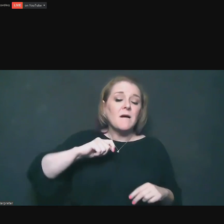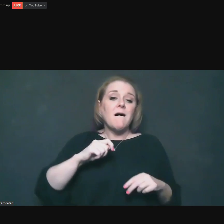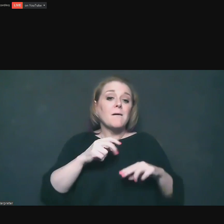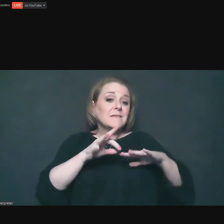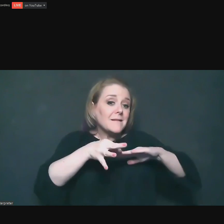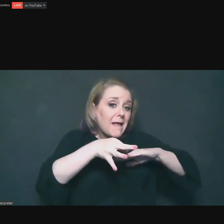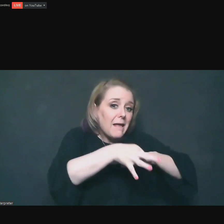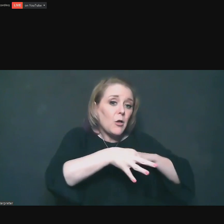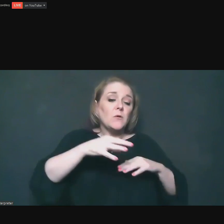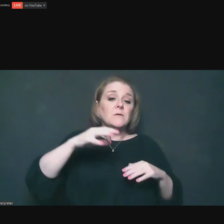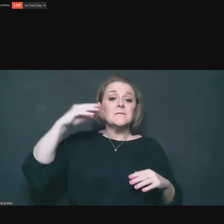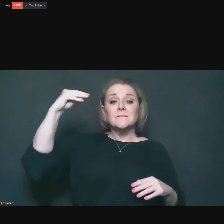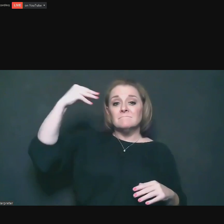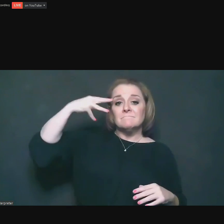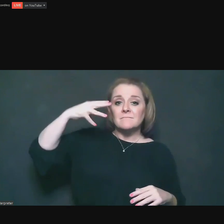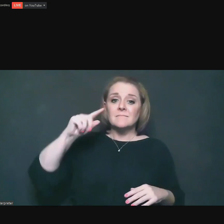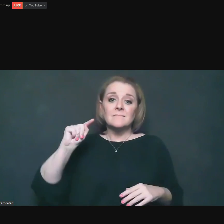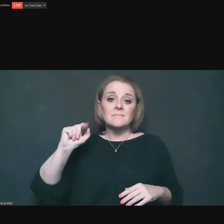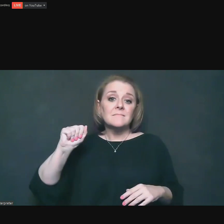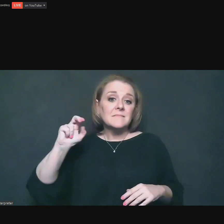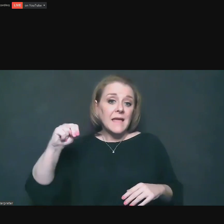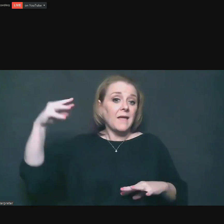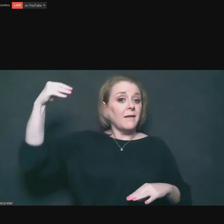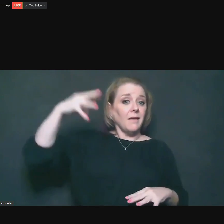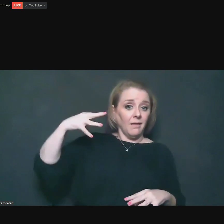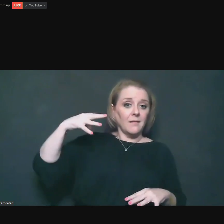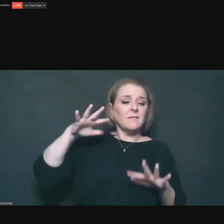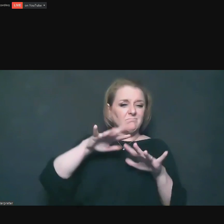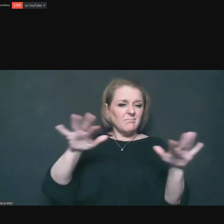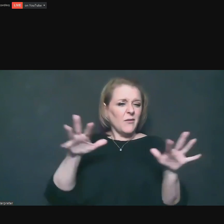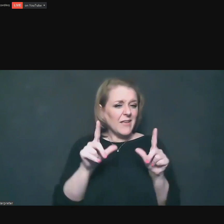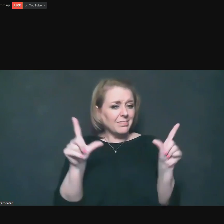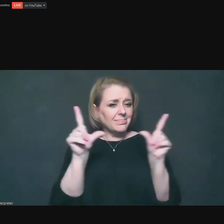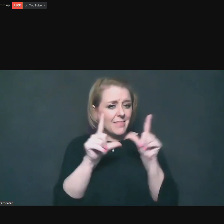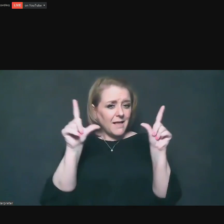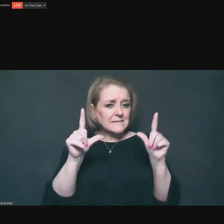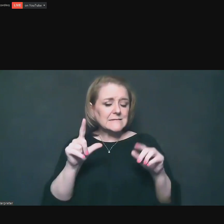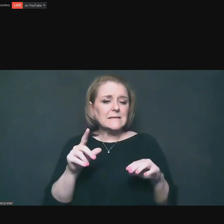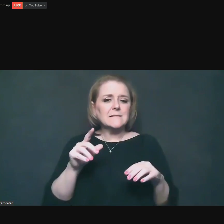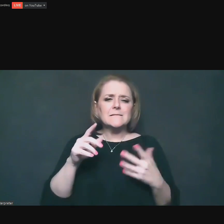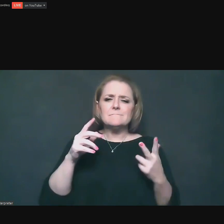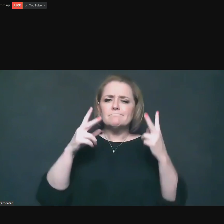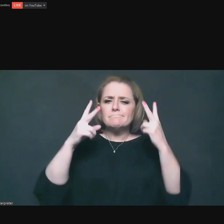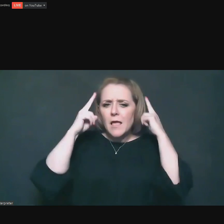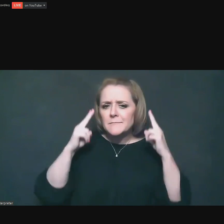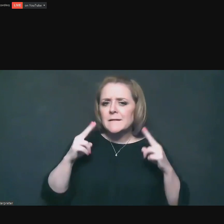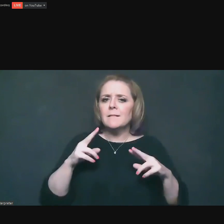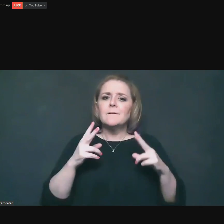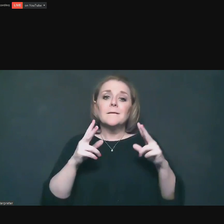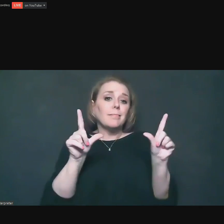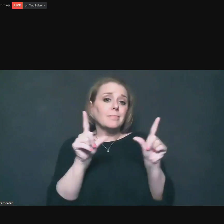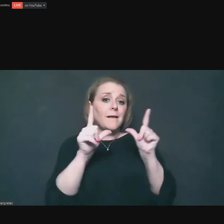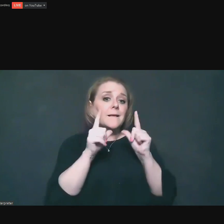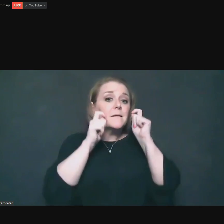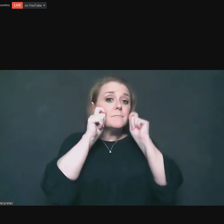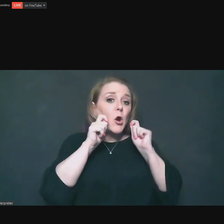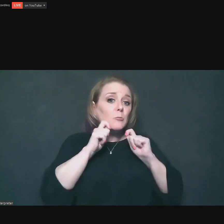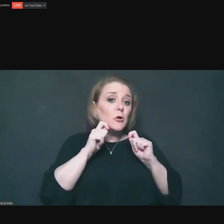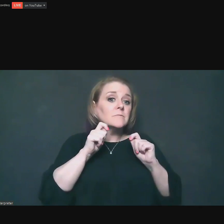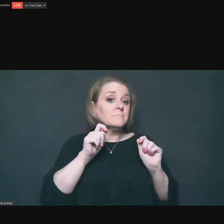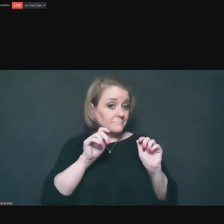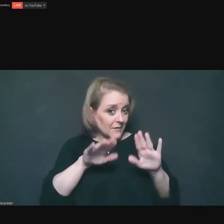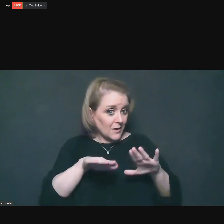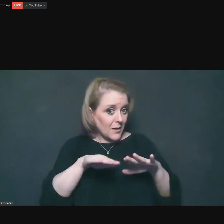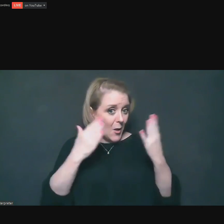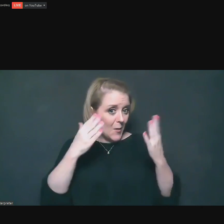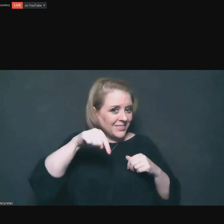tanning salons, and the like, things that are licensed cosmetologists or barbers are allowed to open on Friday. And so we have just a